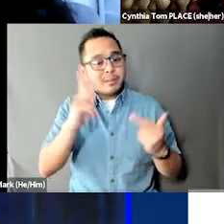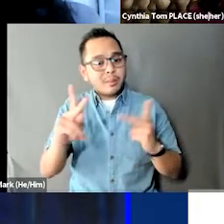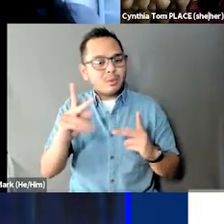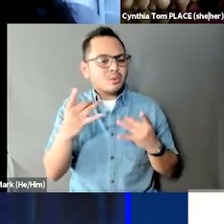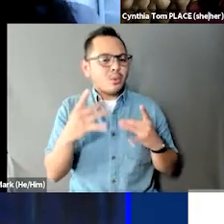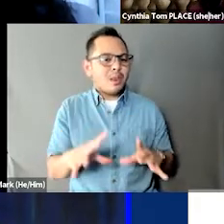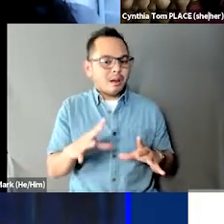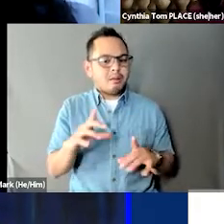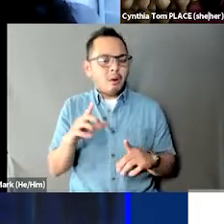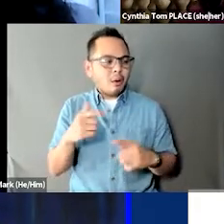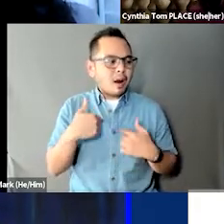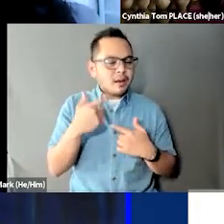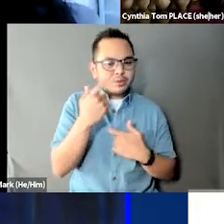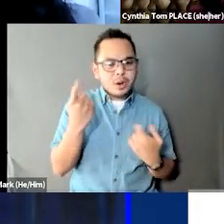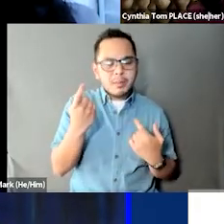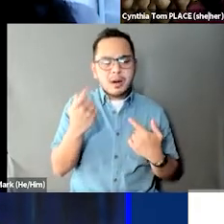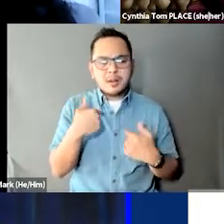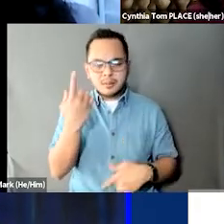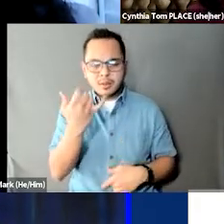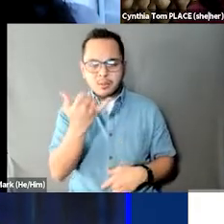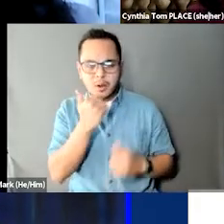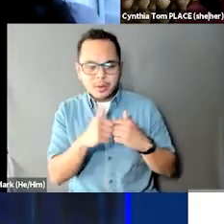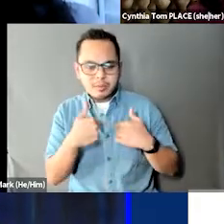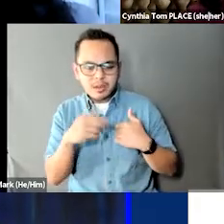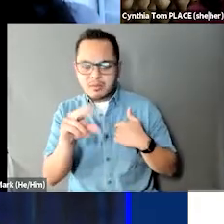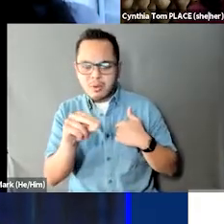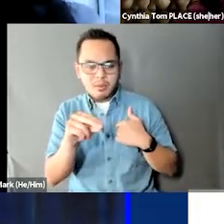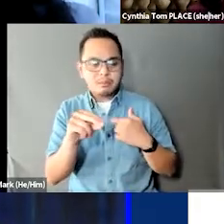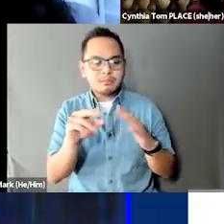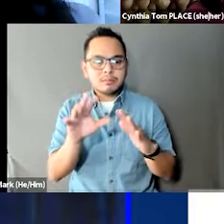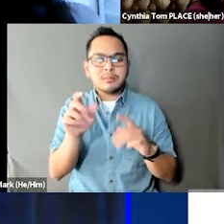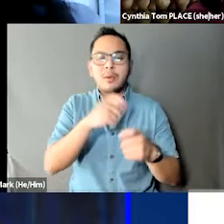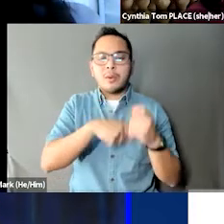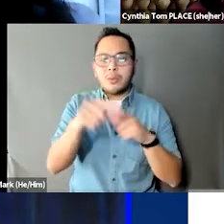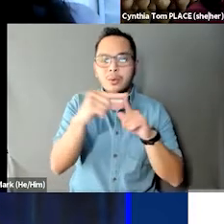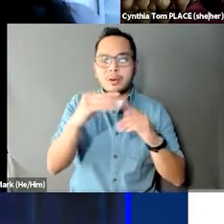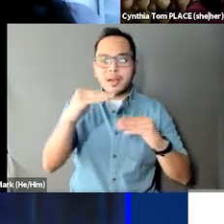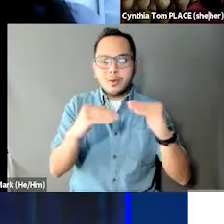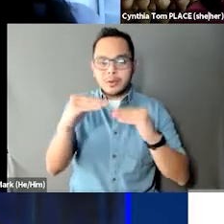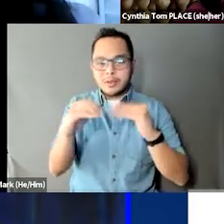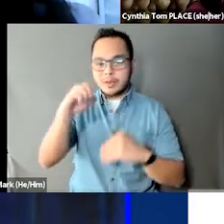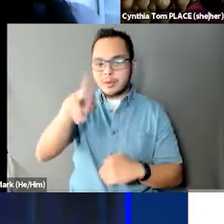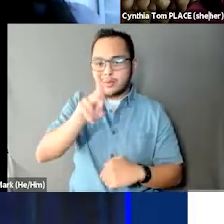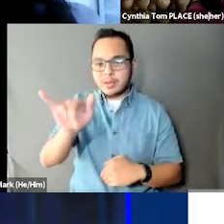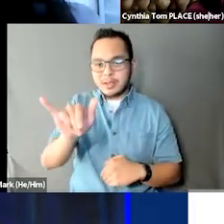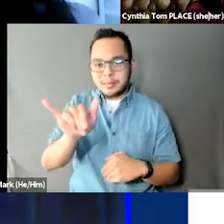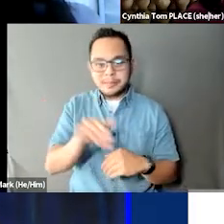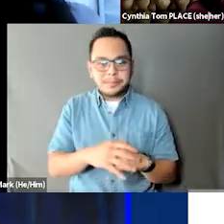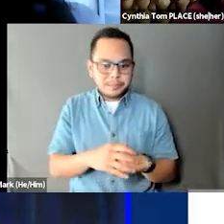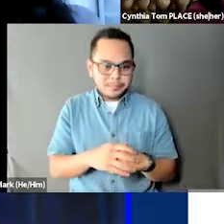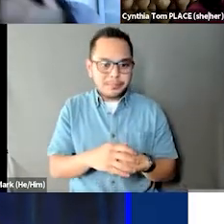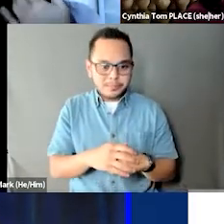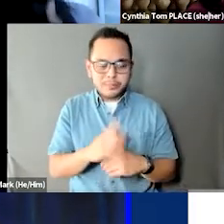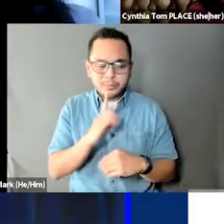held trauma and that there was something wrong with them. So I replaced the word trauma with equity. And it's